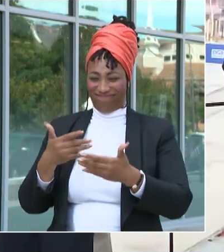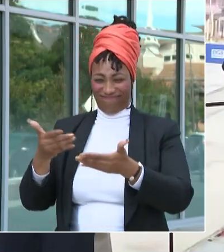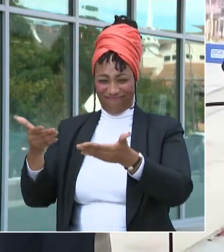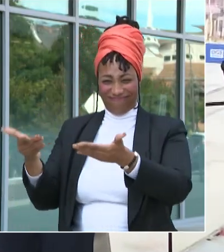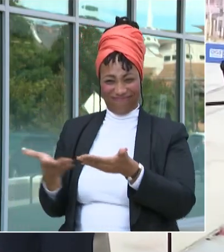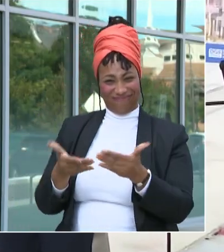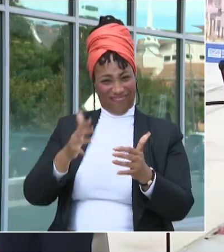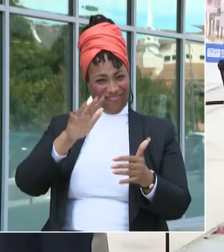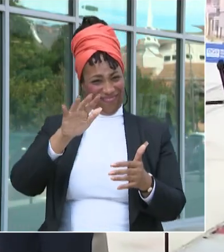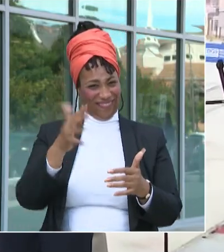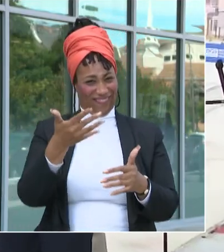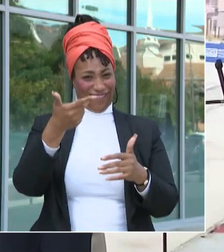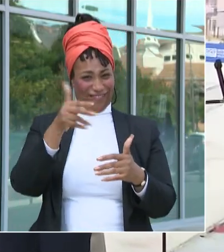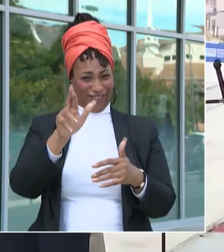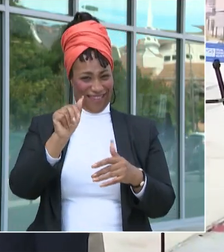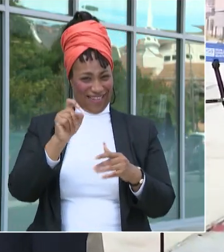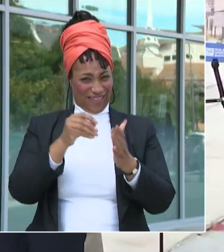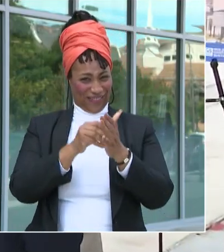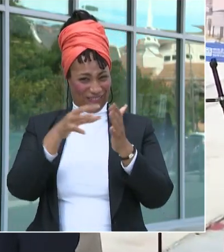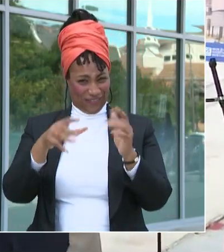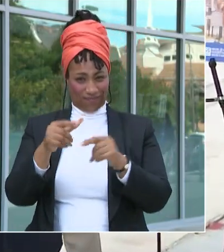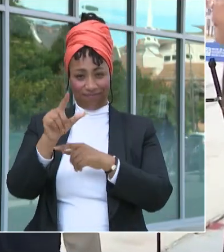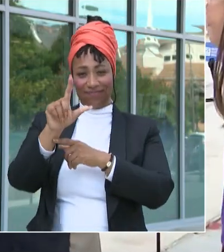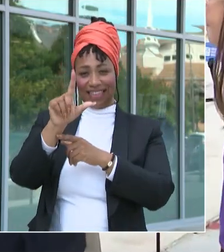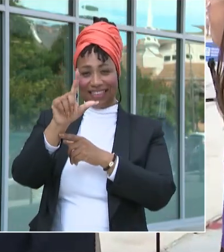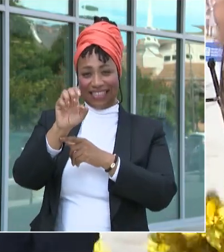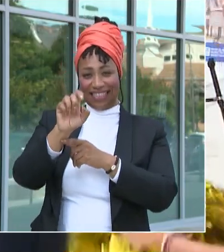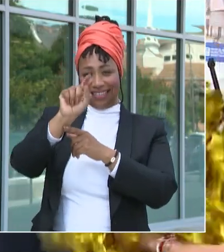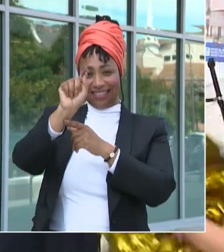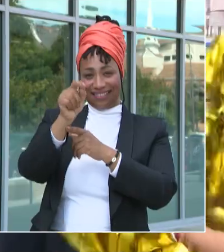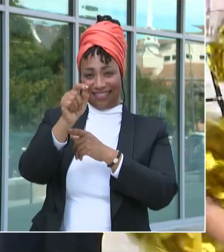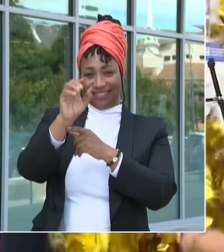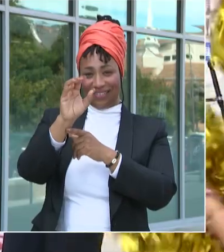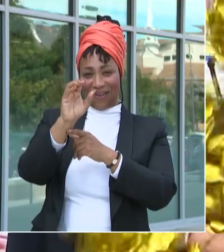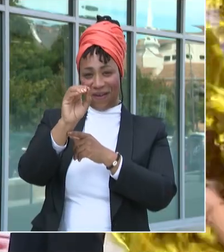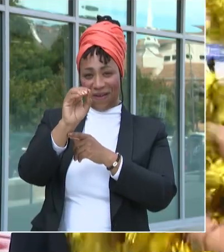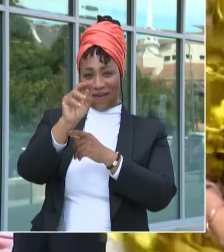to introduce DCPS Chancellor Dr. Louis Farabee.